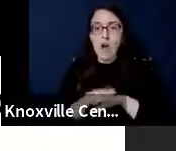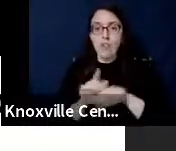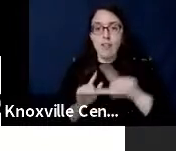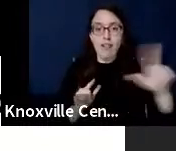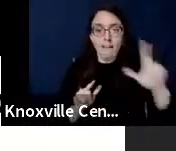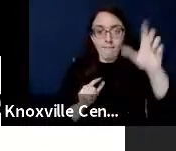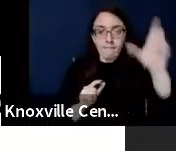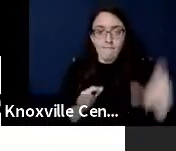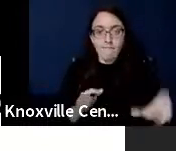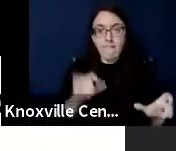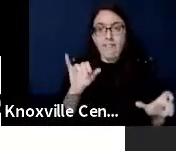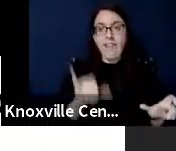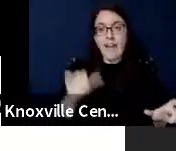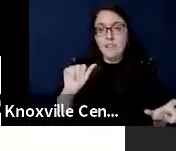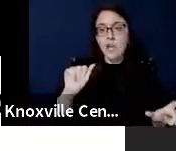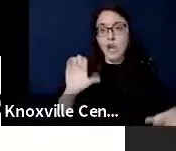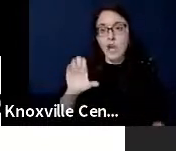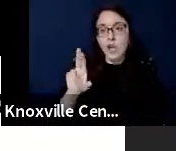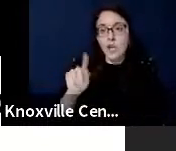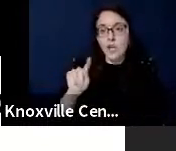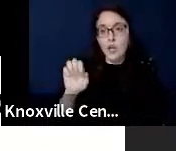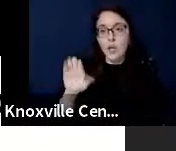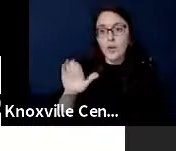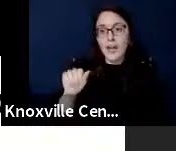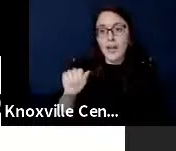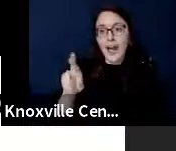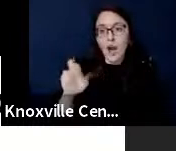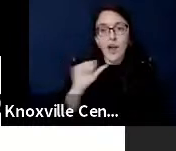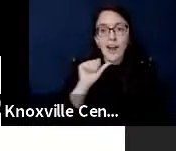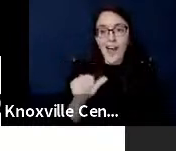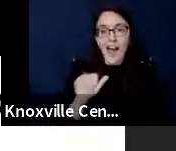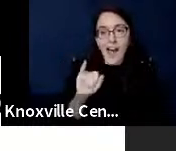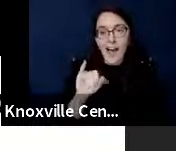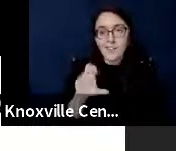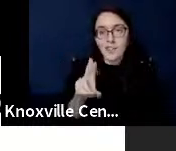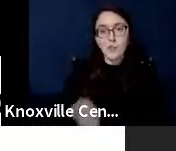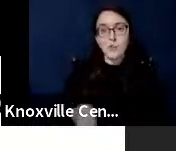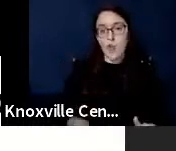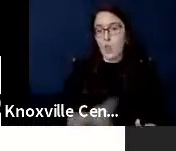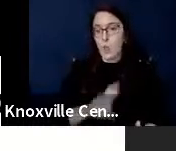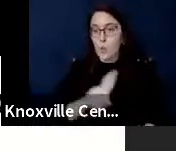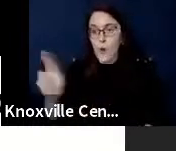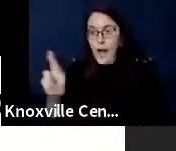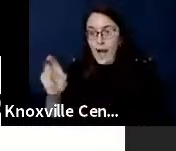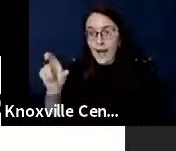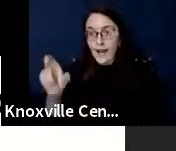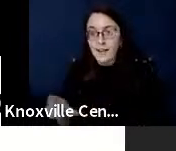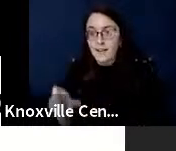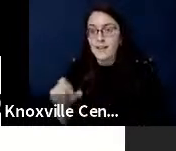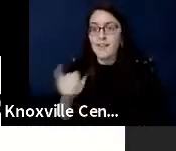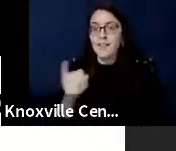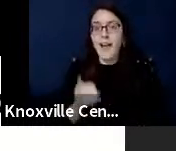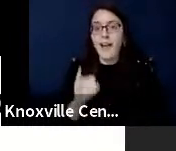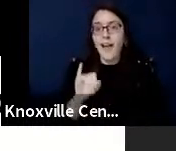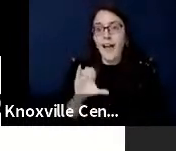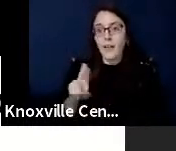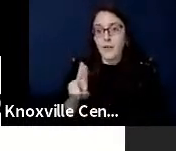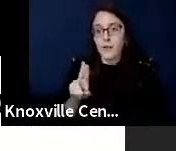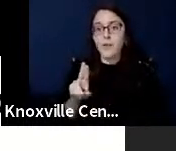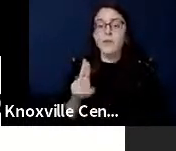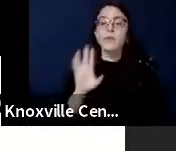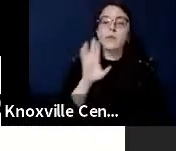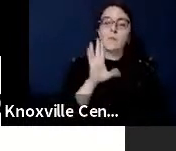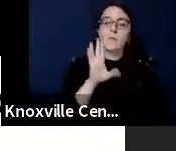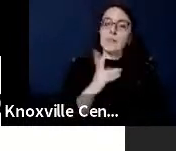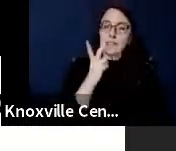side, that is in the acute care, non-ICU. On the right-hand side is the ICU. So while that you certainly